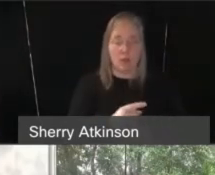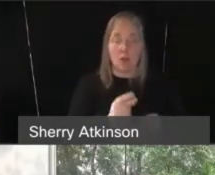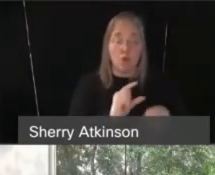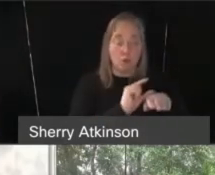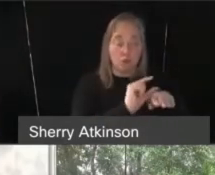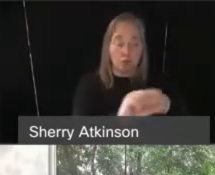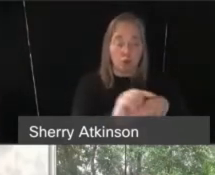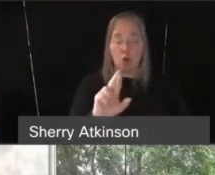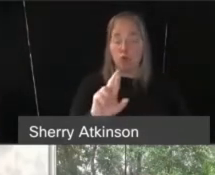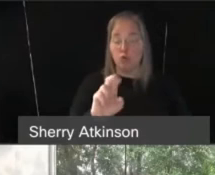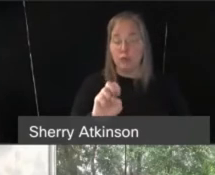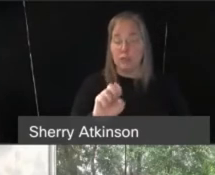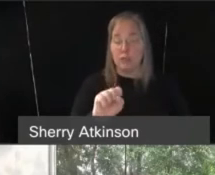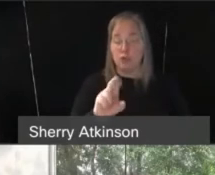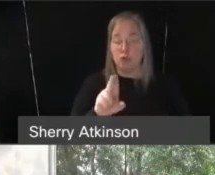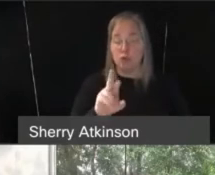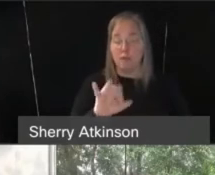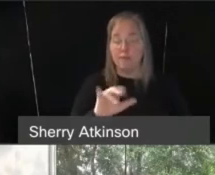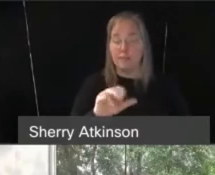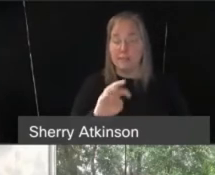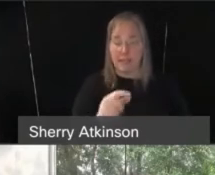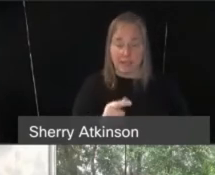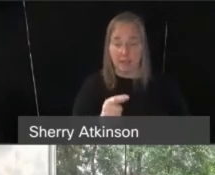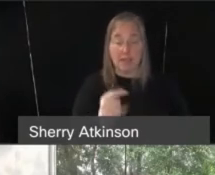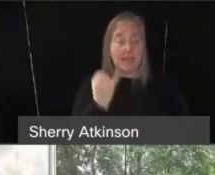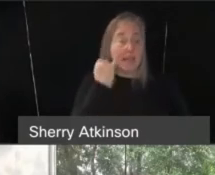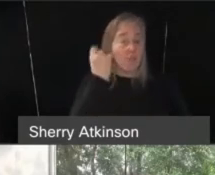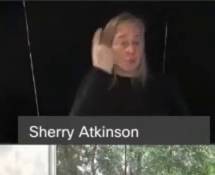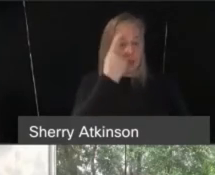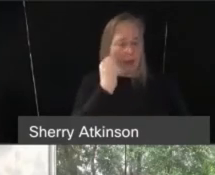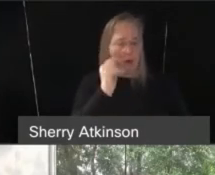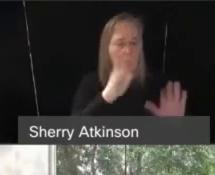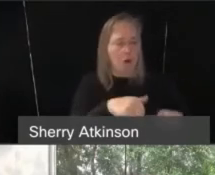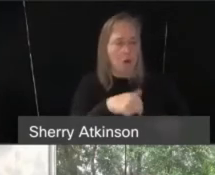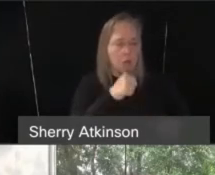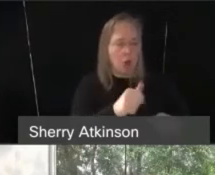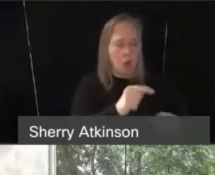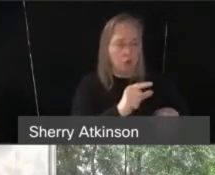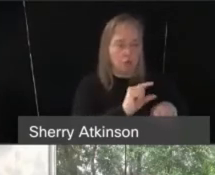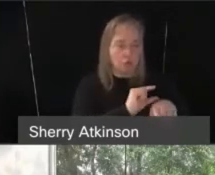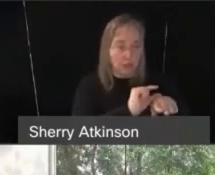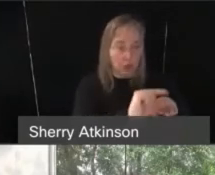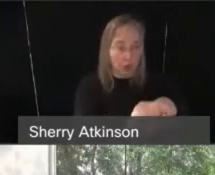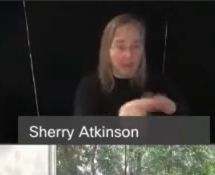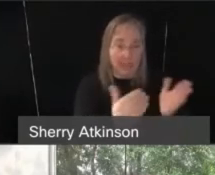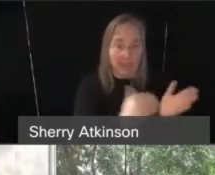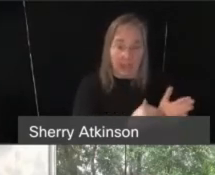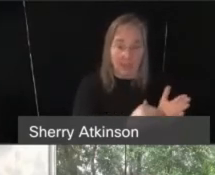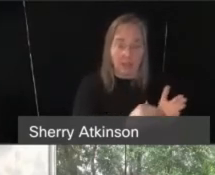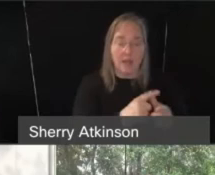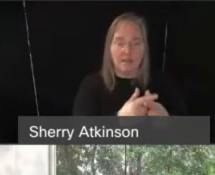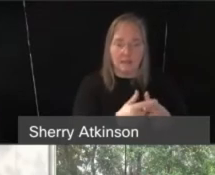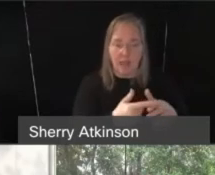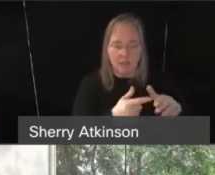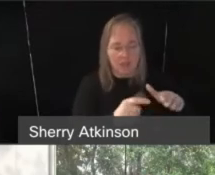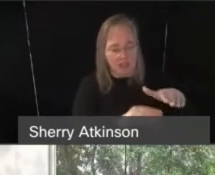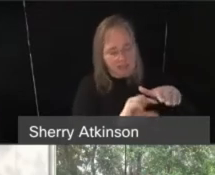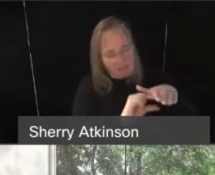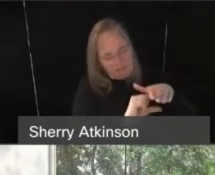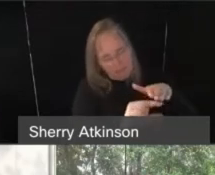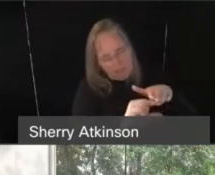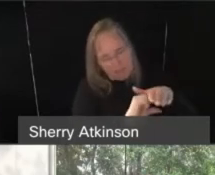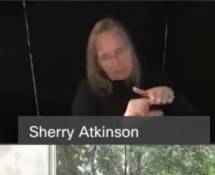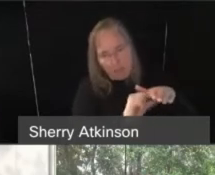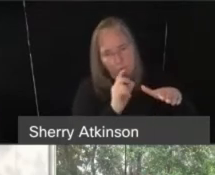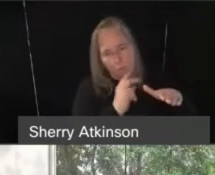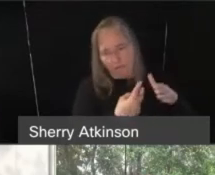think about it, like, you know, if we do not resurface a roadway, there will be sub-base failures, stuff underneath the